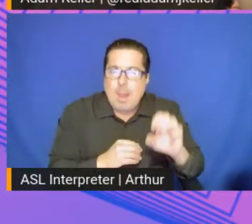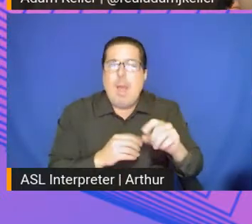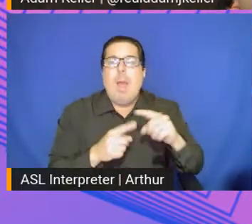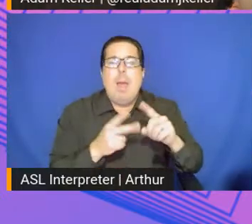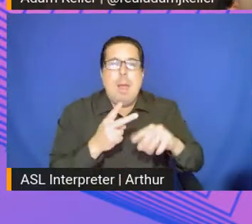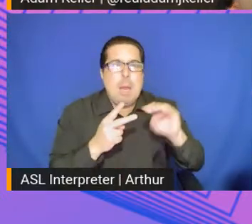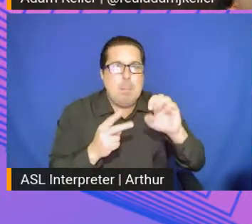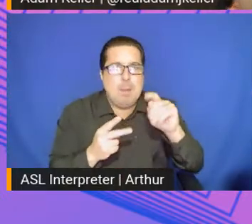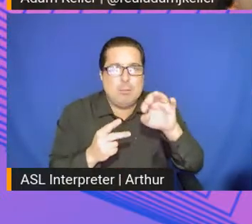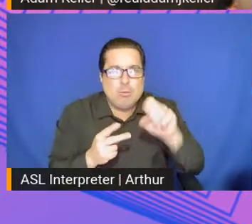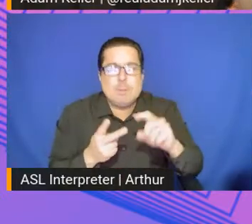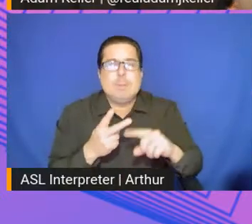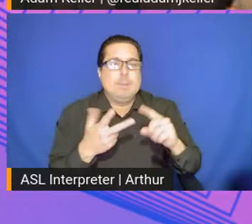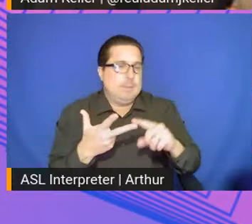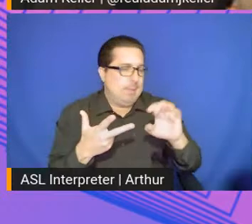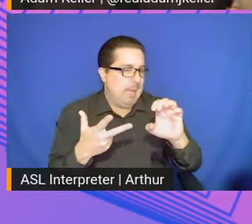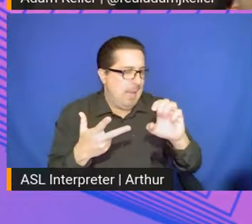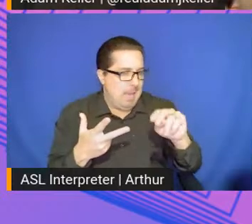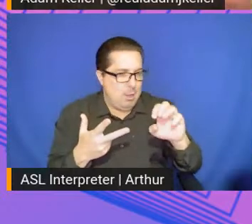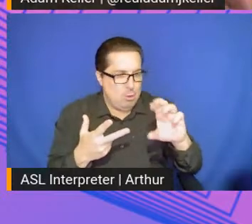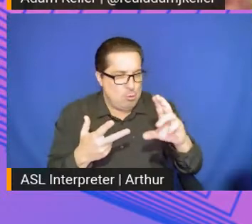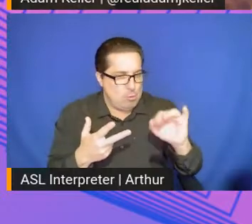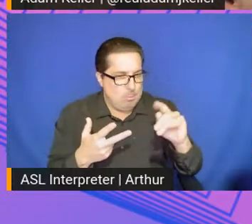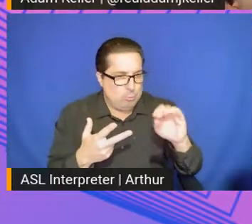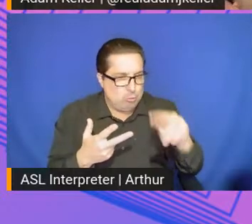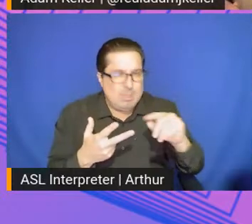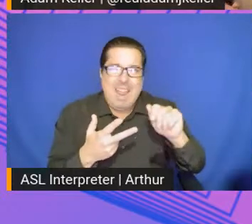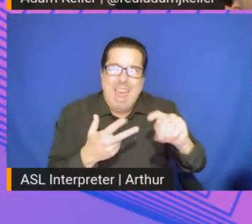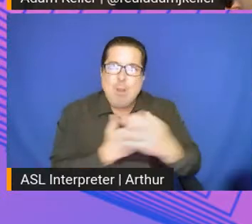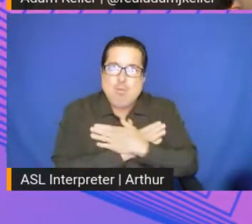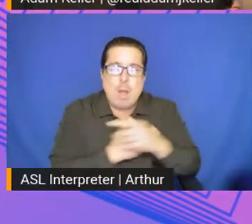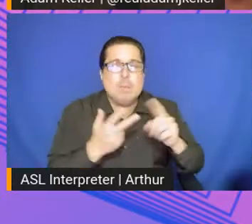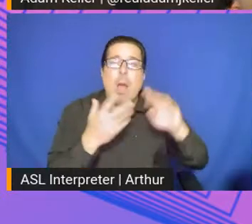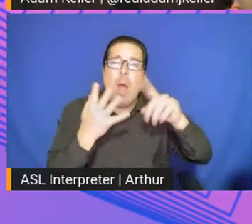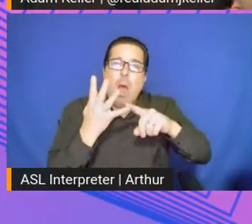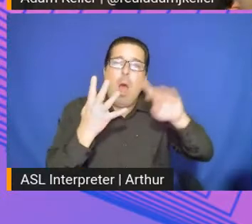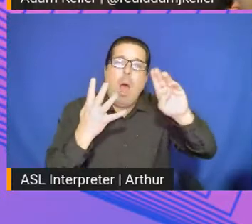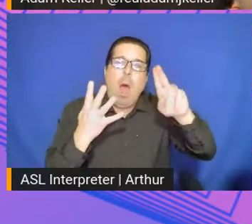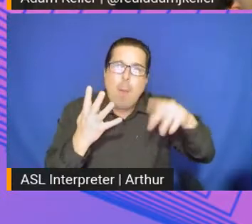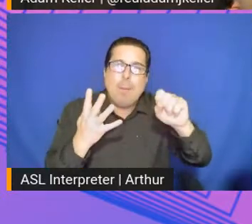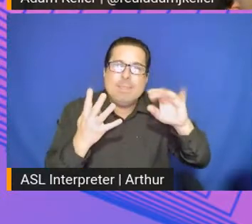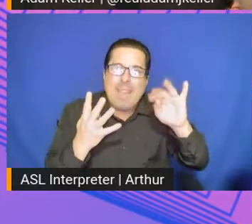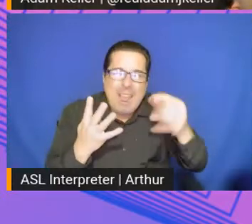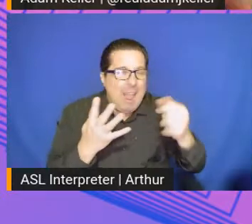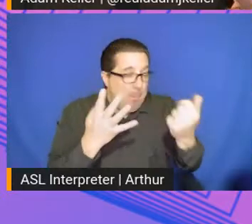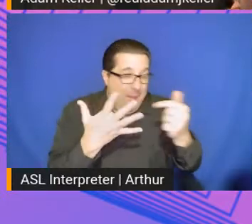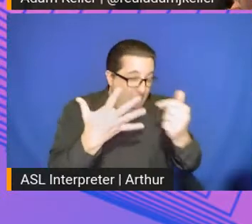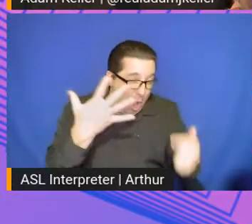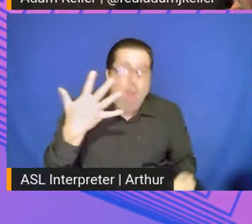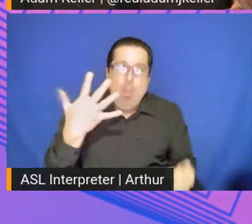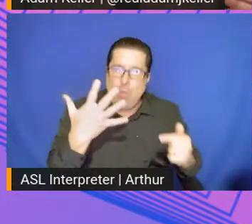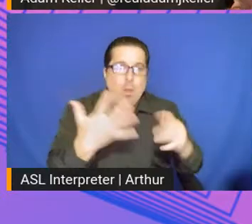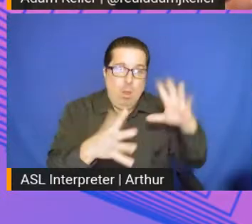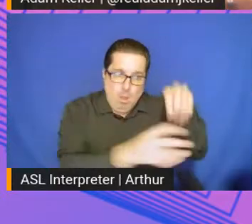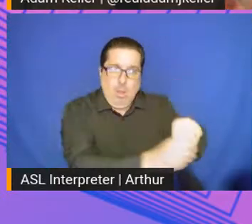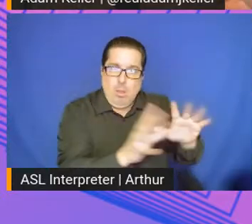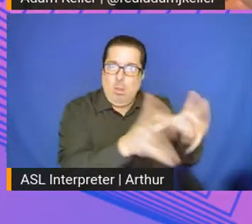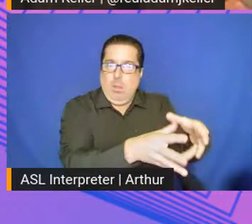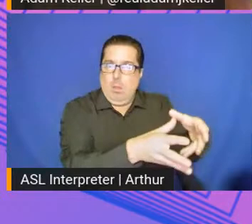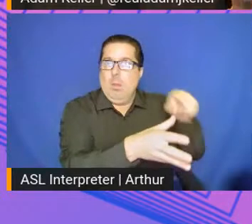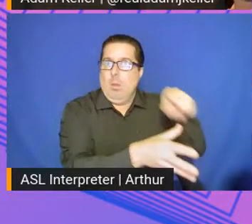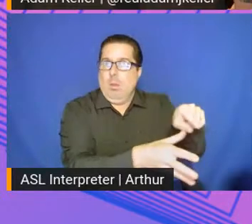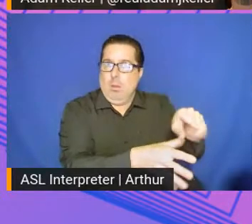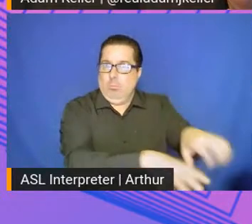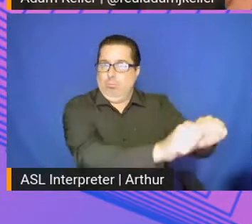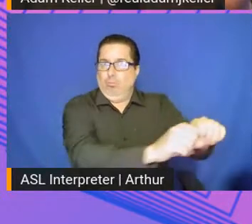encryption at rest. Boy, what else auto-scaling. All of these things are all built in AWS App Runner. So all you have to focus